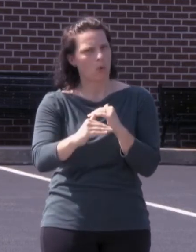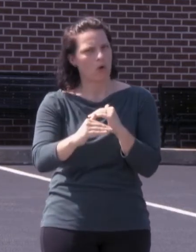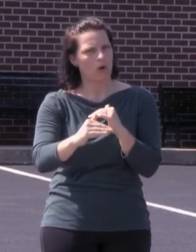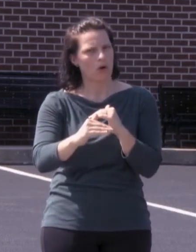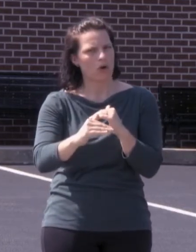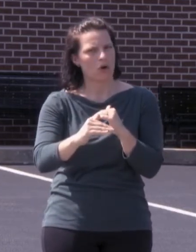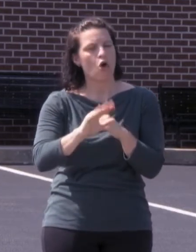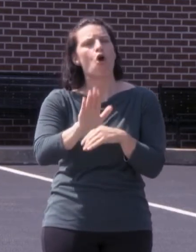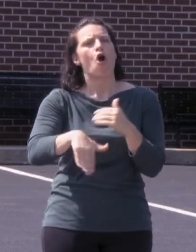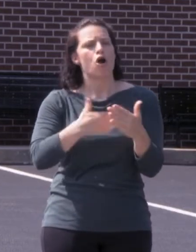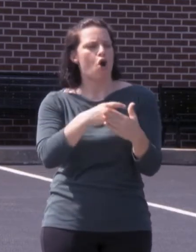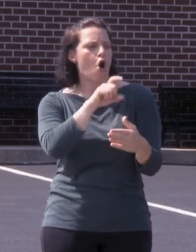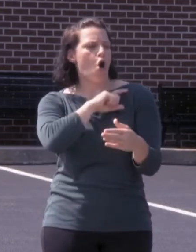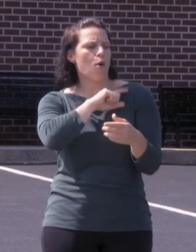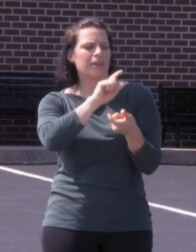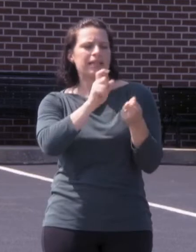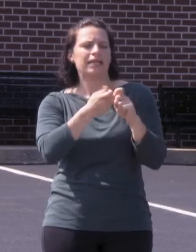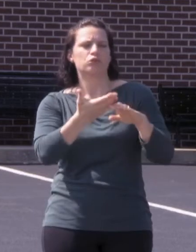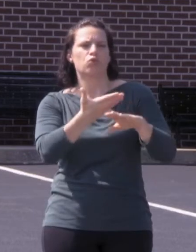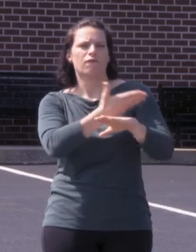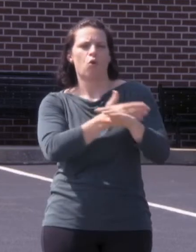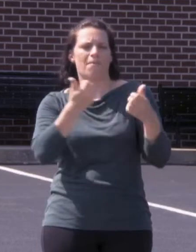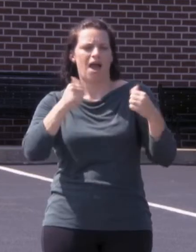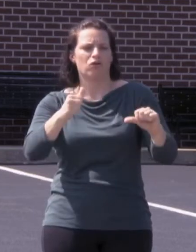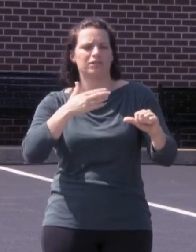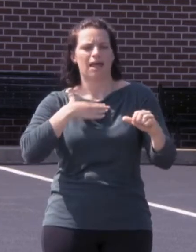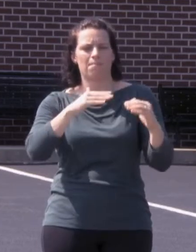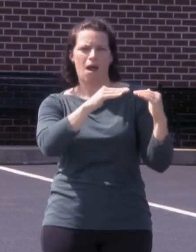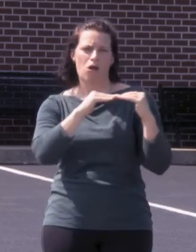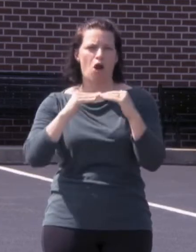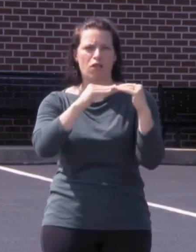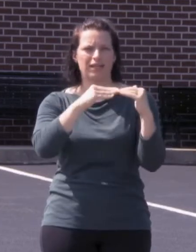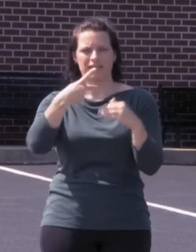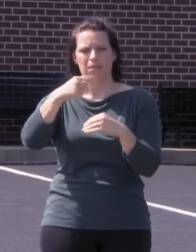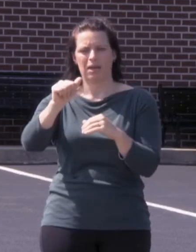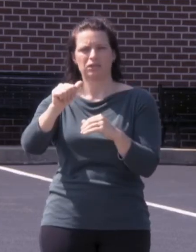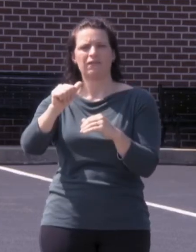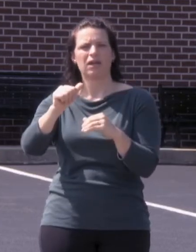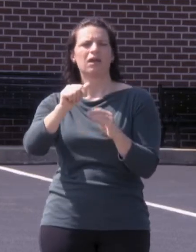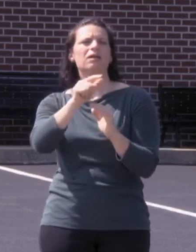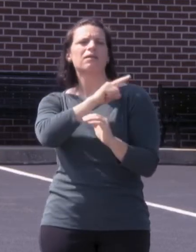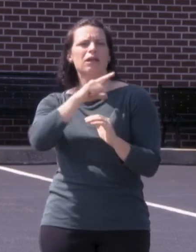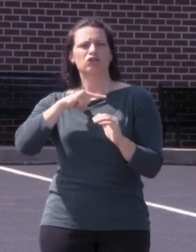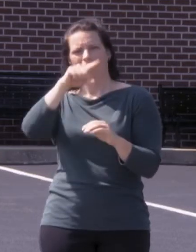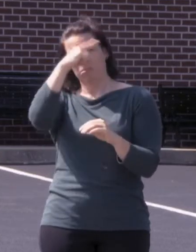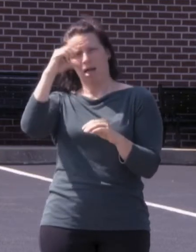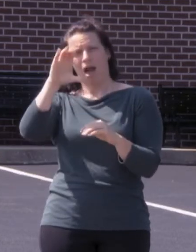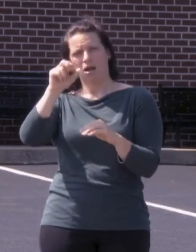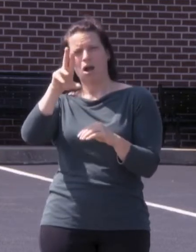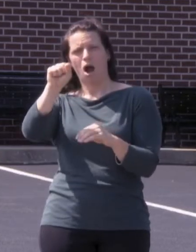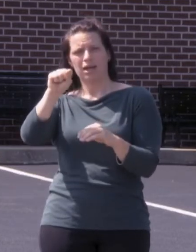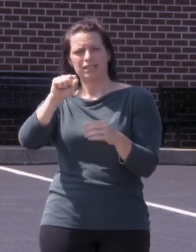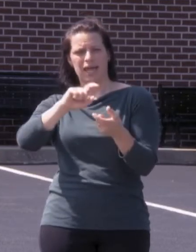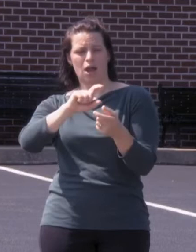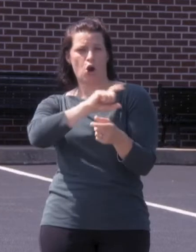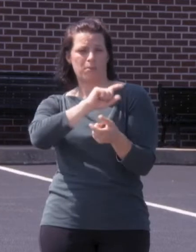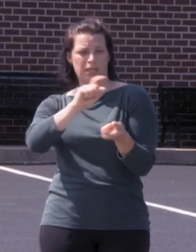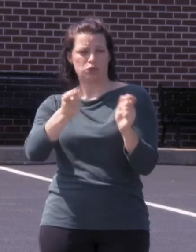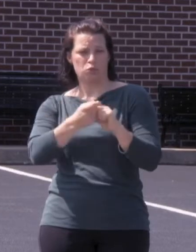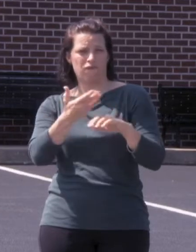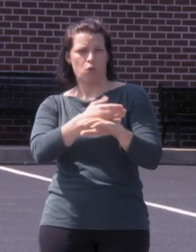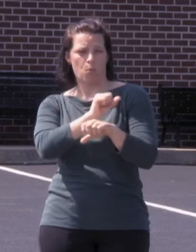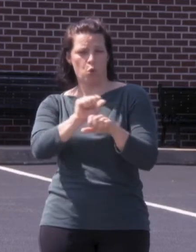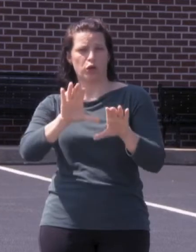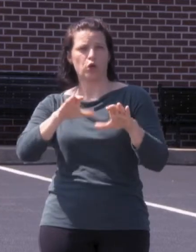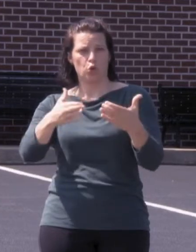all of the police reform efforts that my colleagues in the Pennsylvania Legislative Black Caucus and our police reform working group has been working